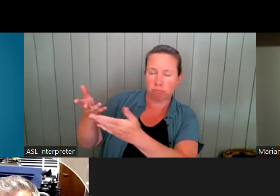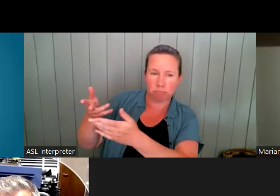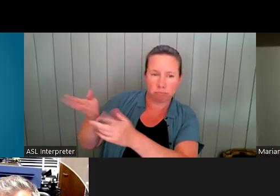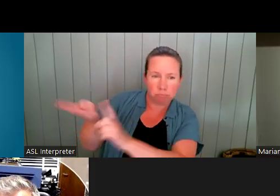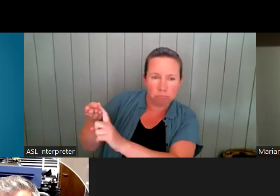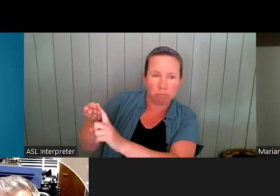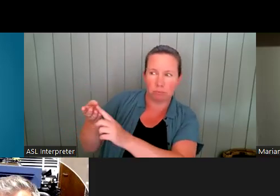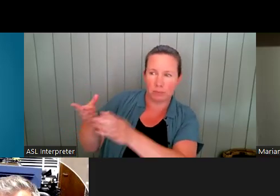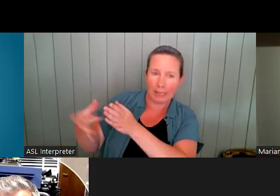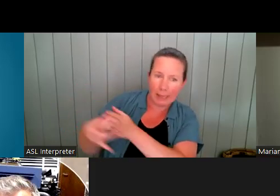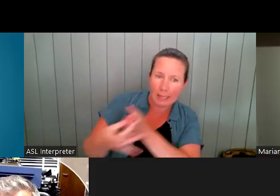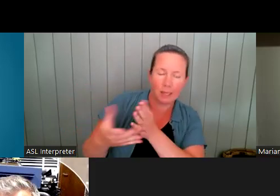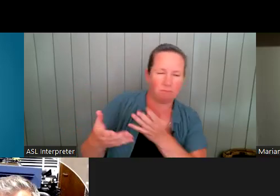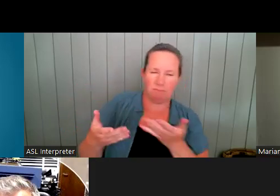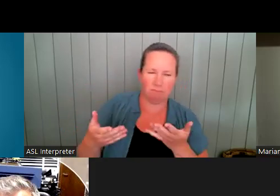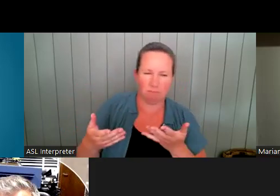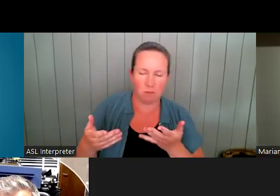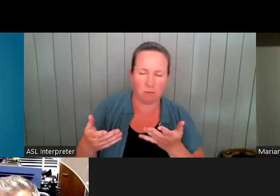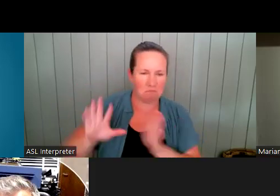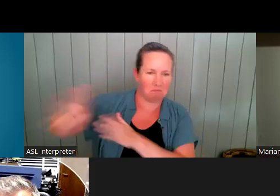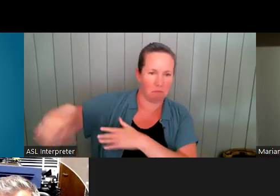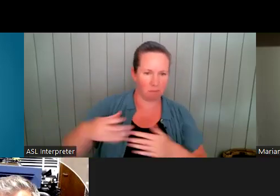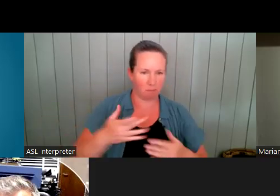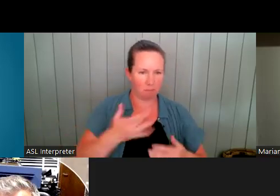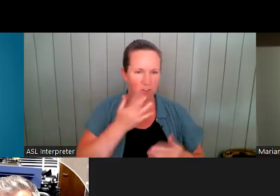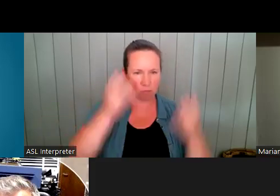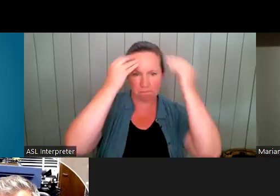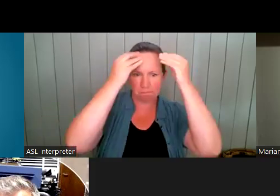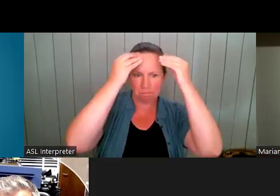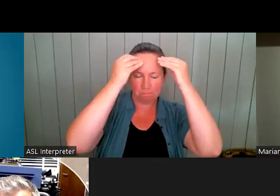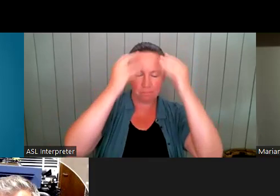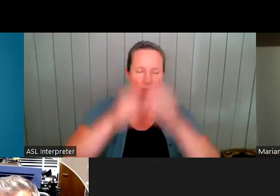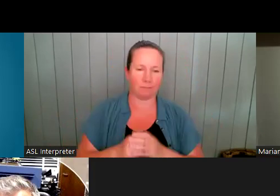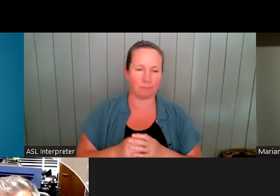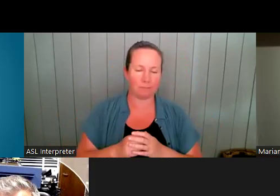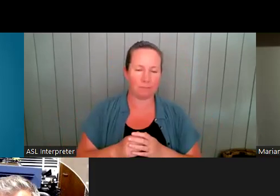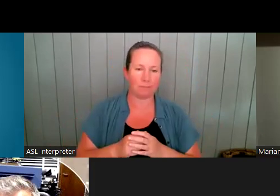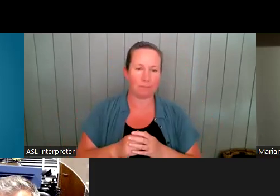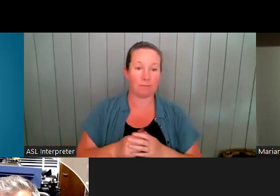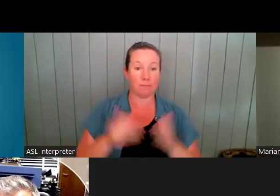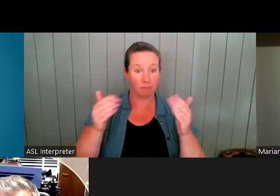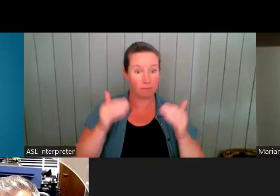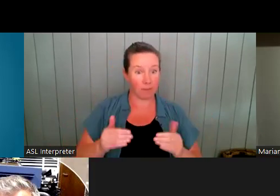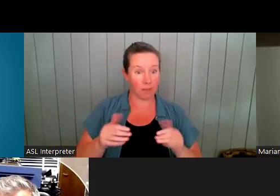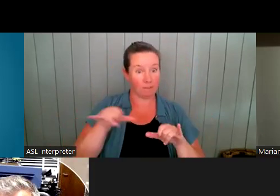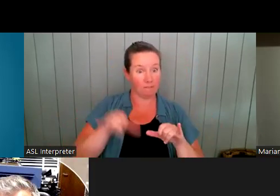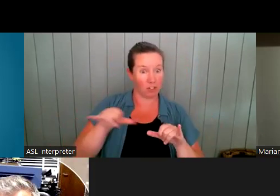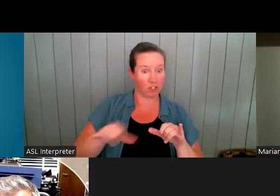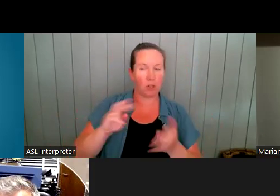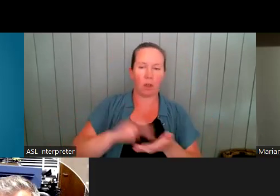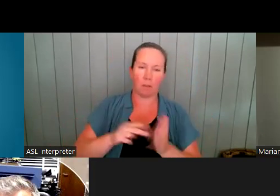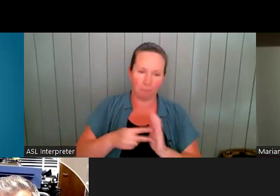Conventional. So this person really likes to follow procedures and regulations. I